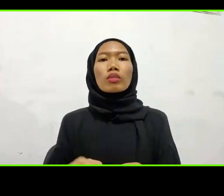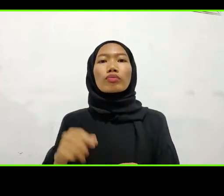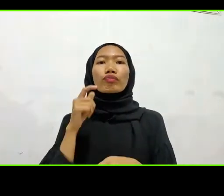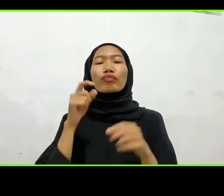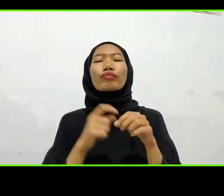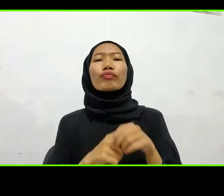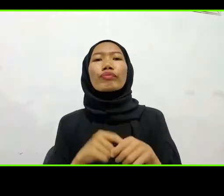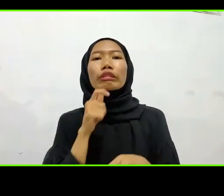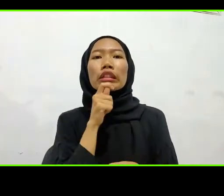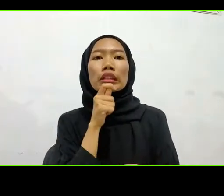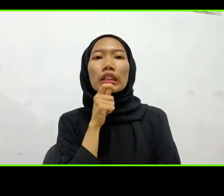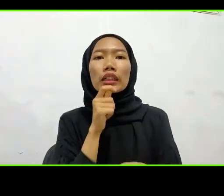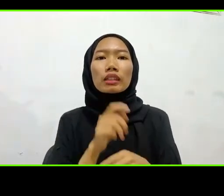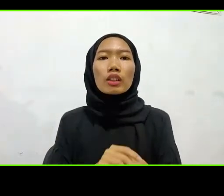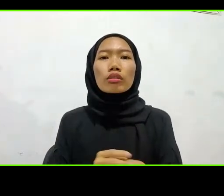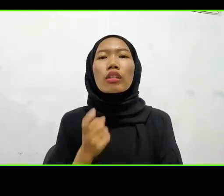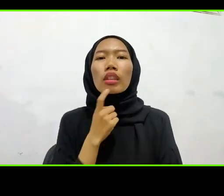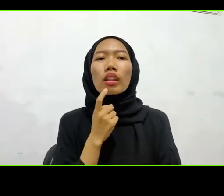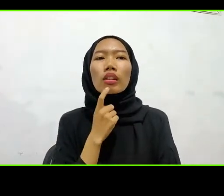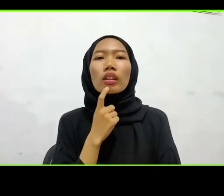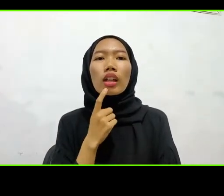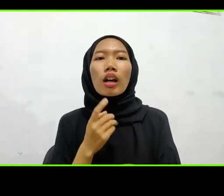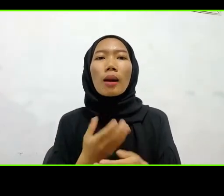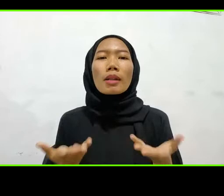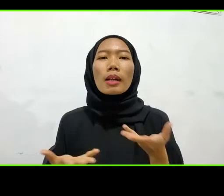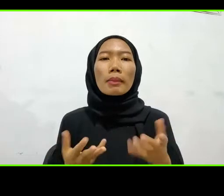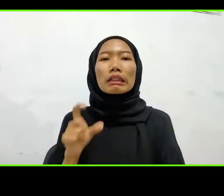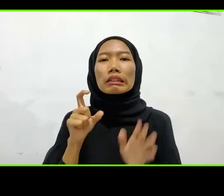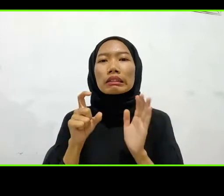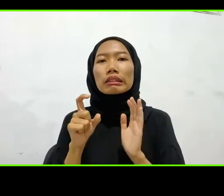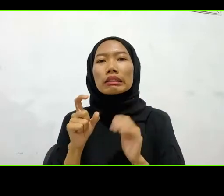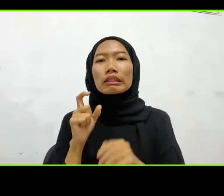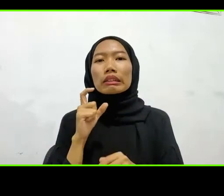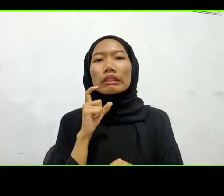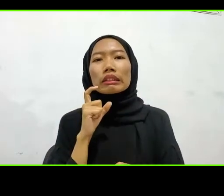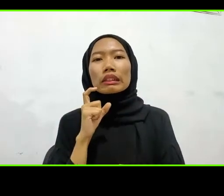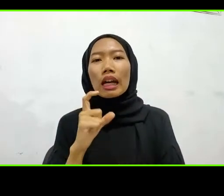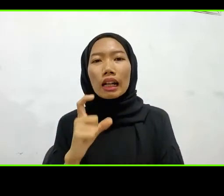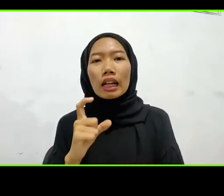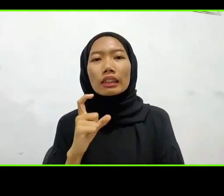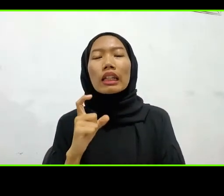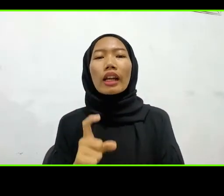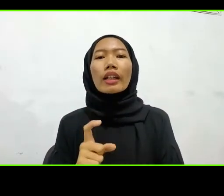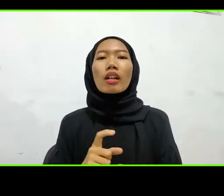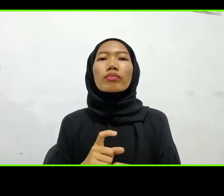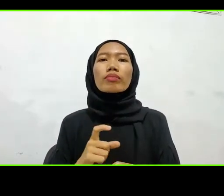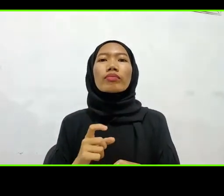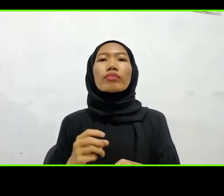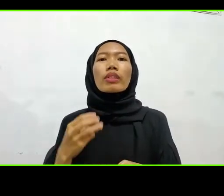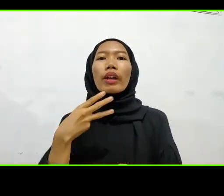Darren about the best way or the best approach to translate the policy into practice,